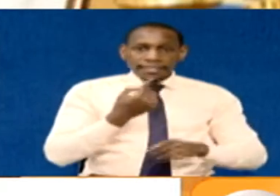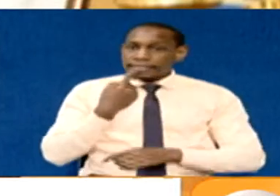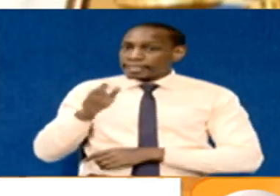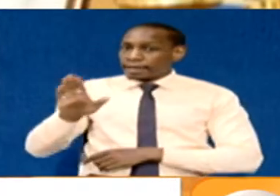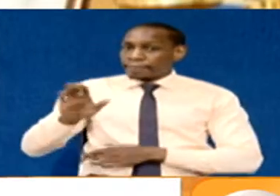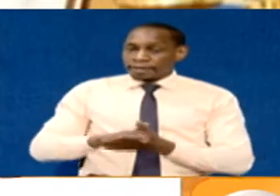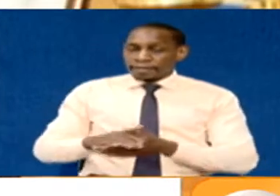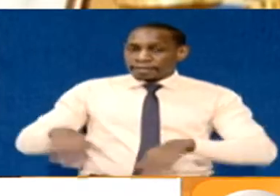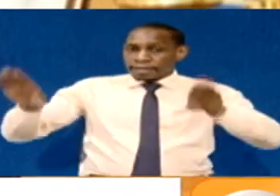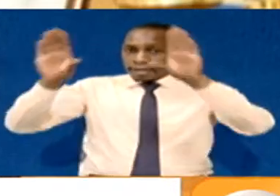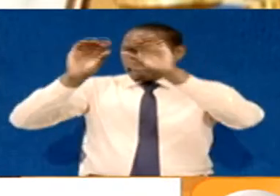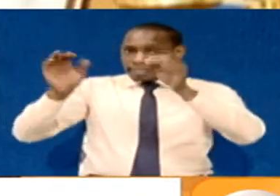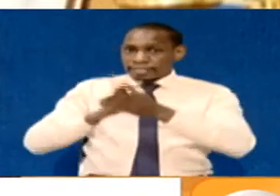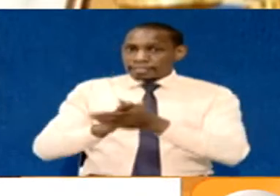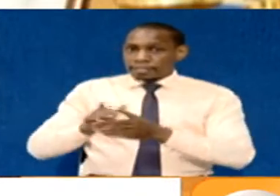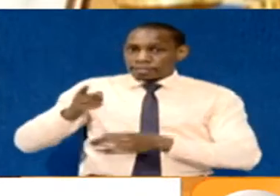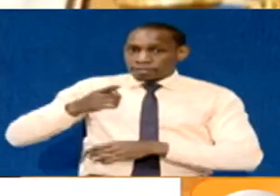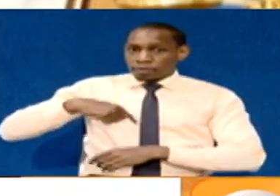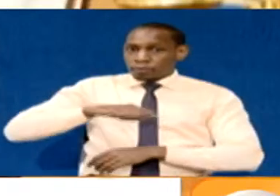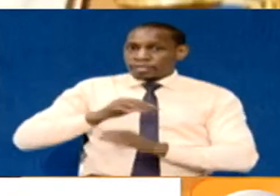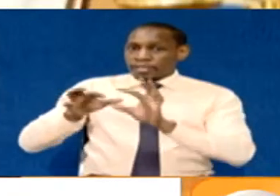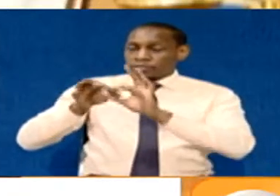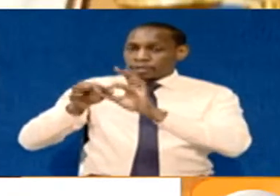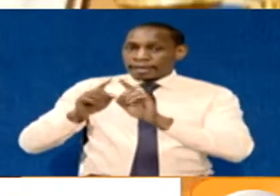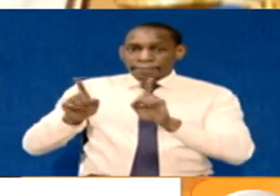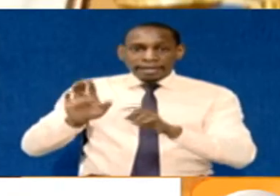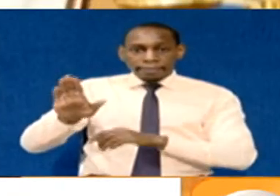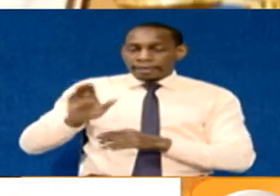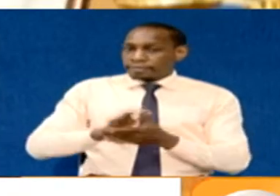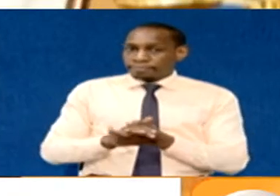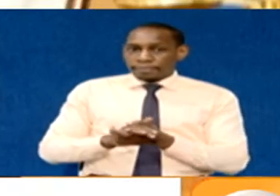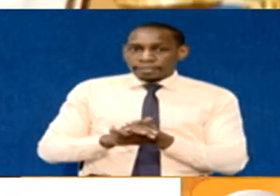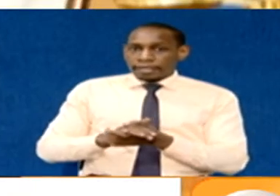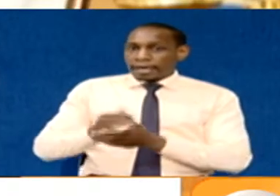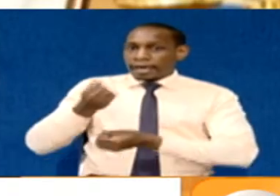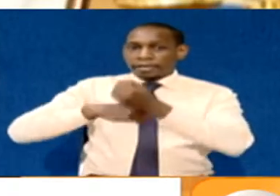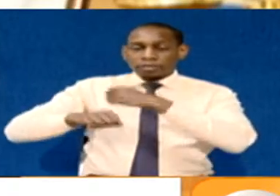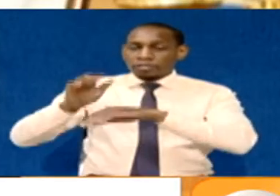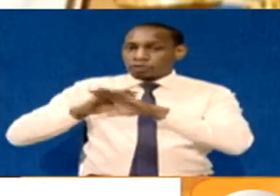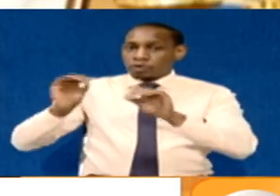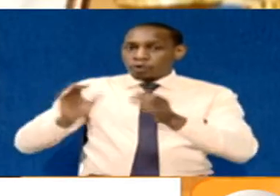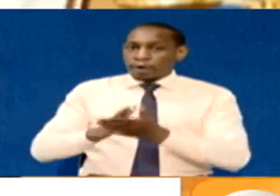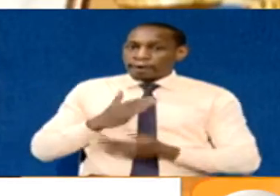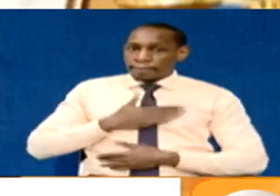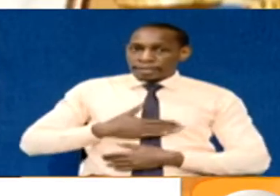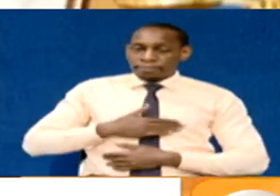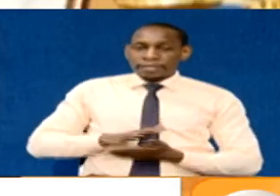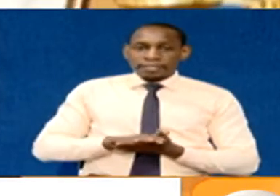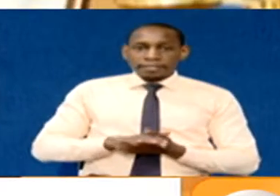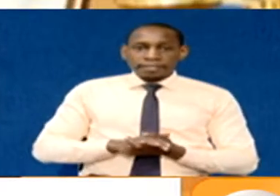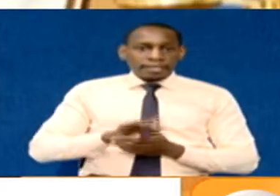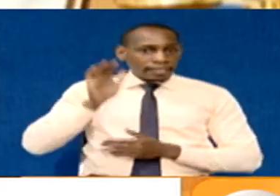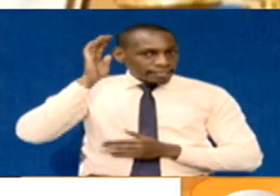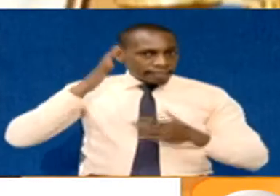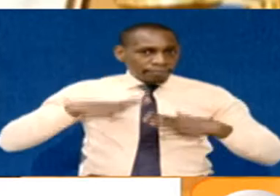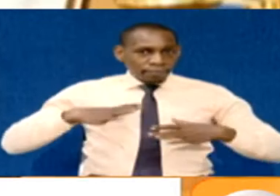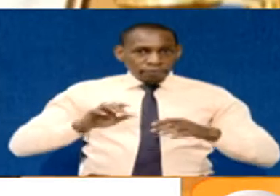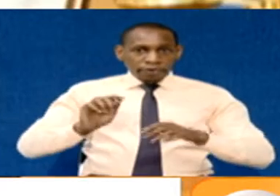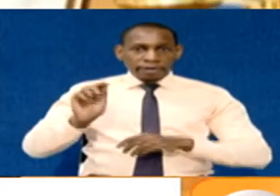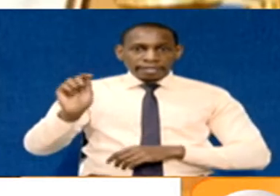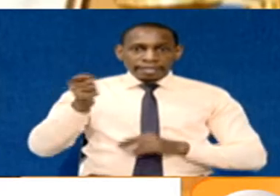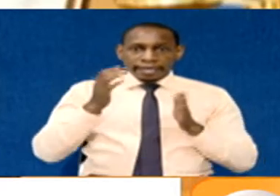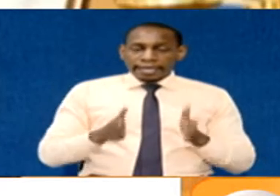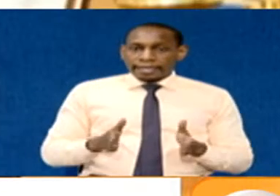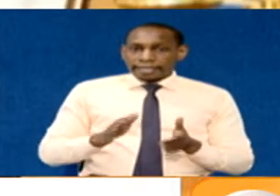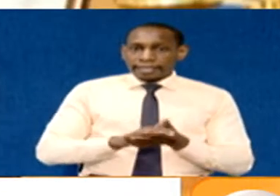look, Mr. President, we are with you, but this one, no, you are not doing the right thing. Please hear what the people of Kenya are doing. Yeah. That's